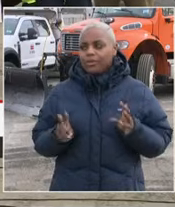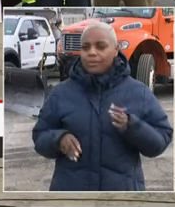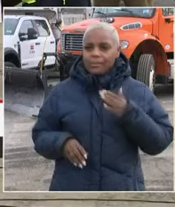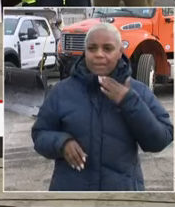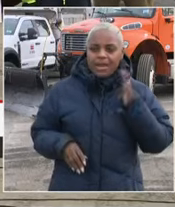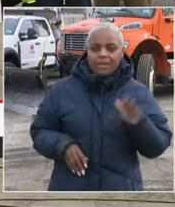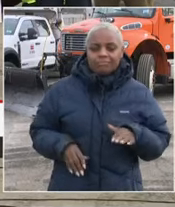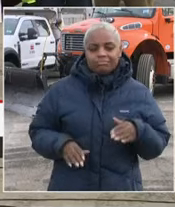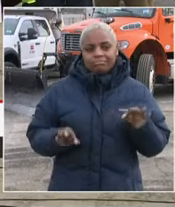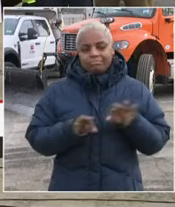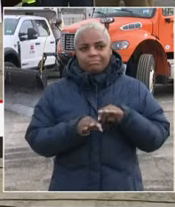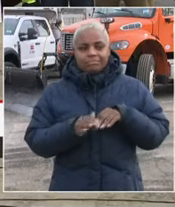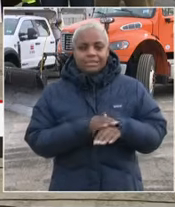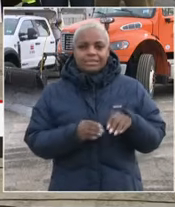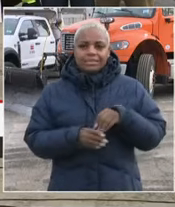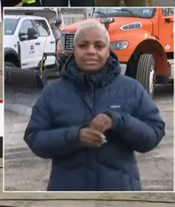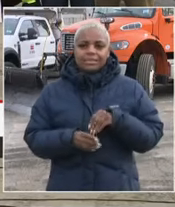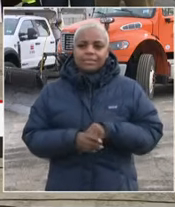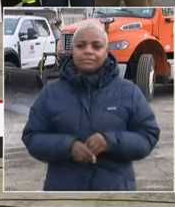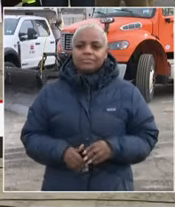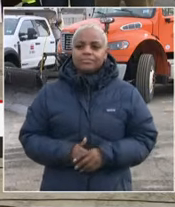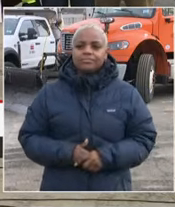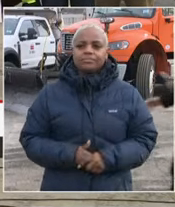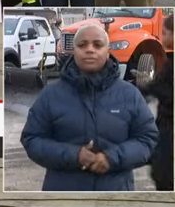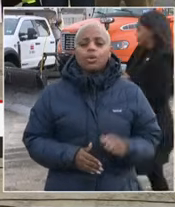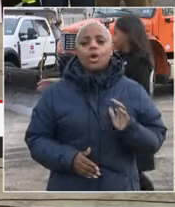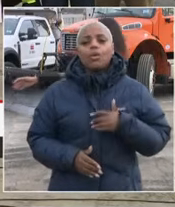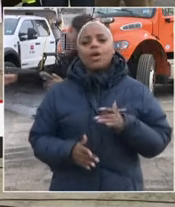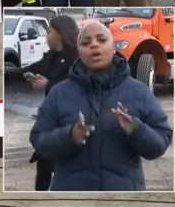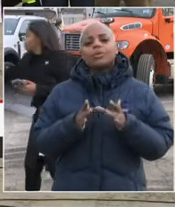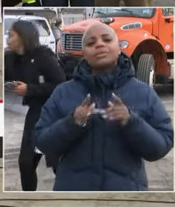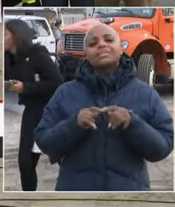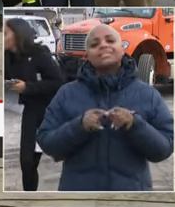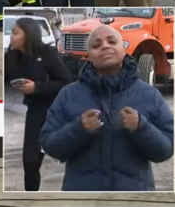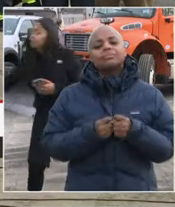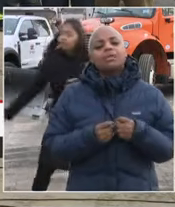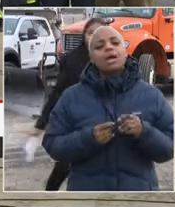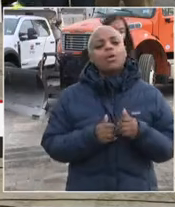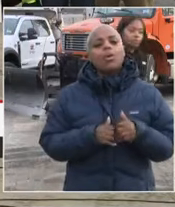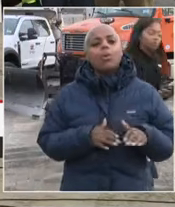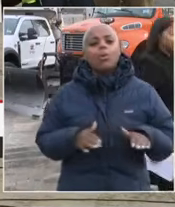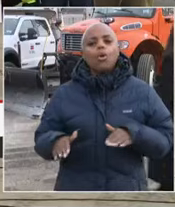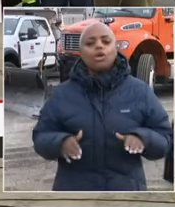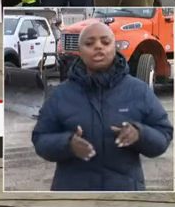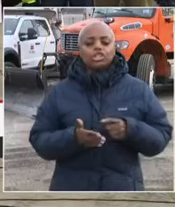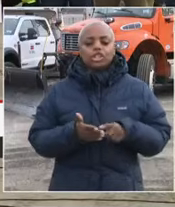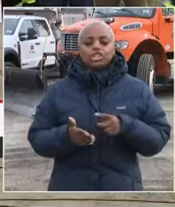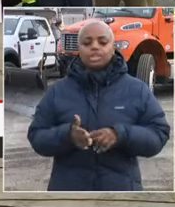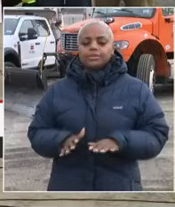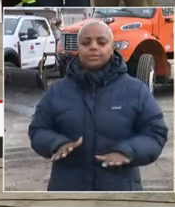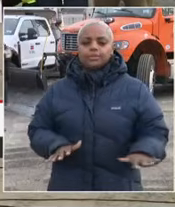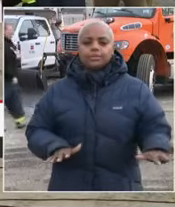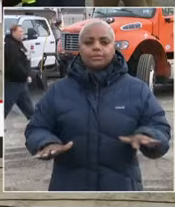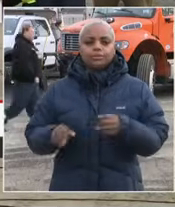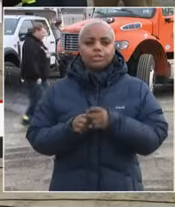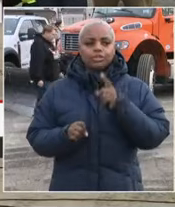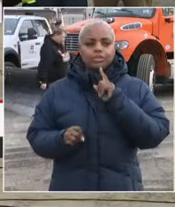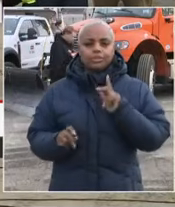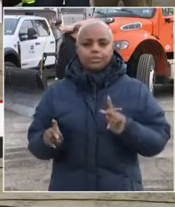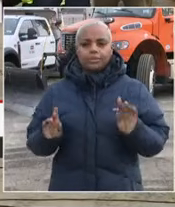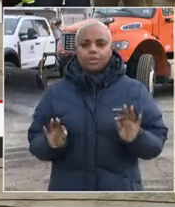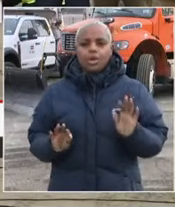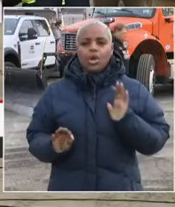of our outreach teams walking the ground and making sure to check on our neighbors. Our shelter hotlines will continue throughout the